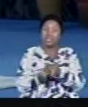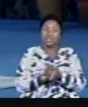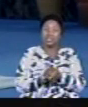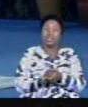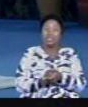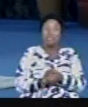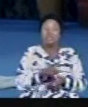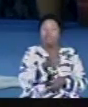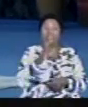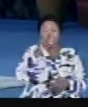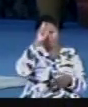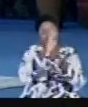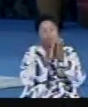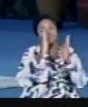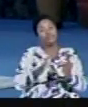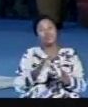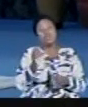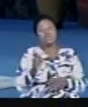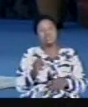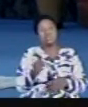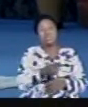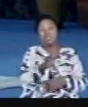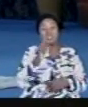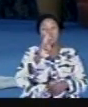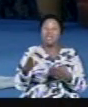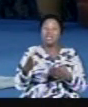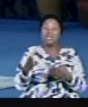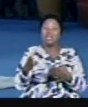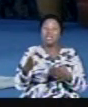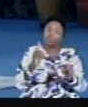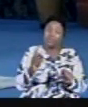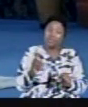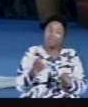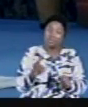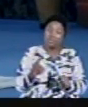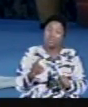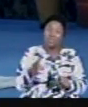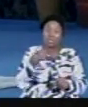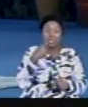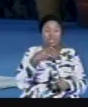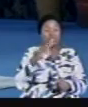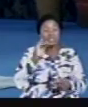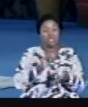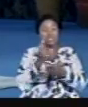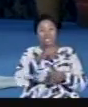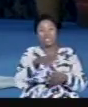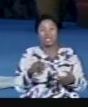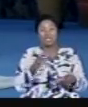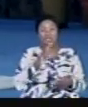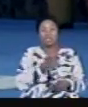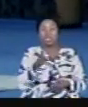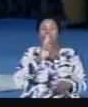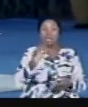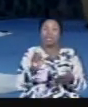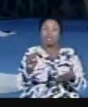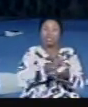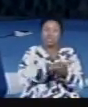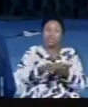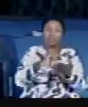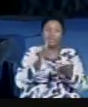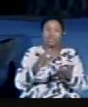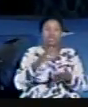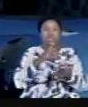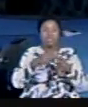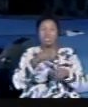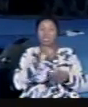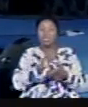believers, they're saved, they claim I'm sanctified, they claim I'm